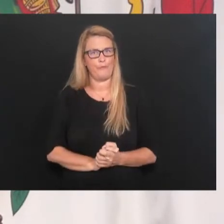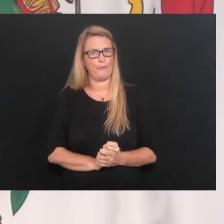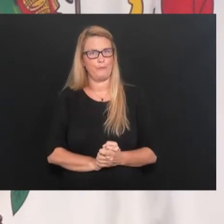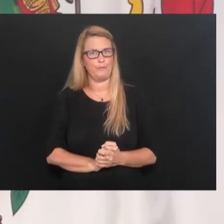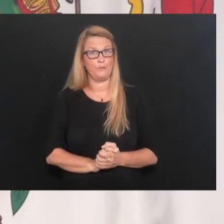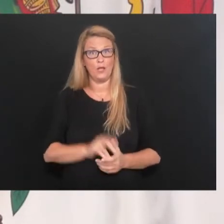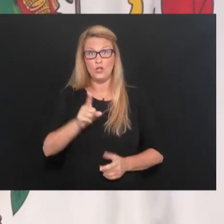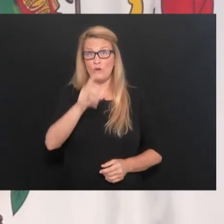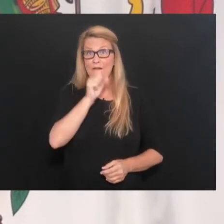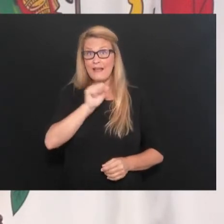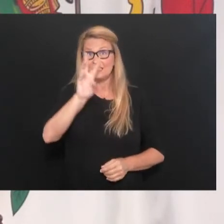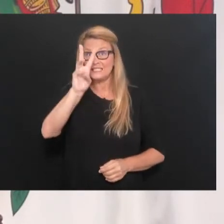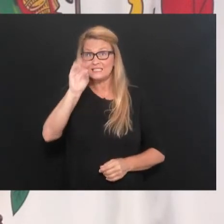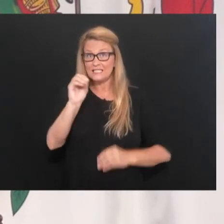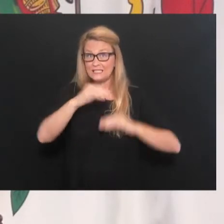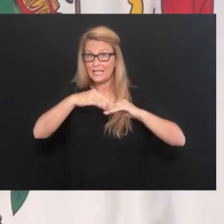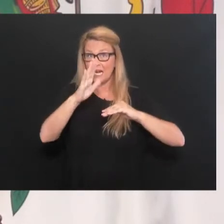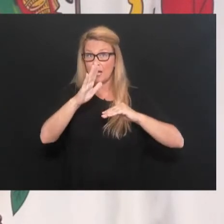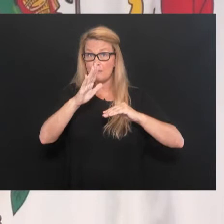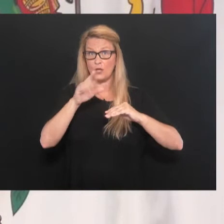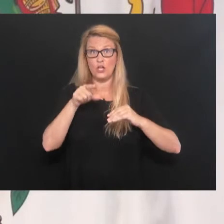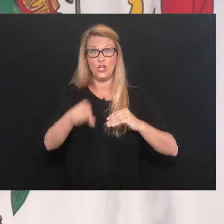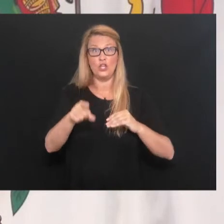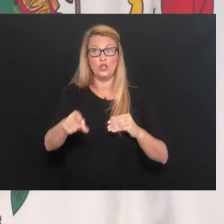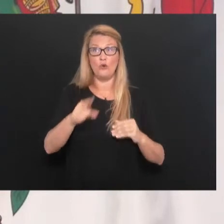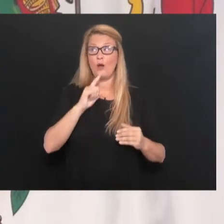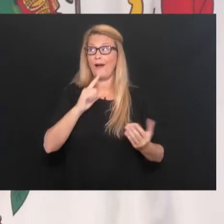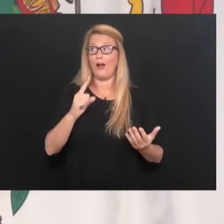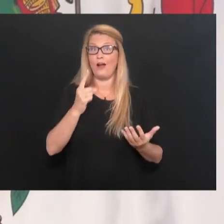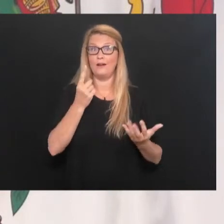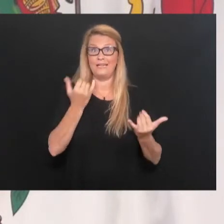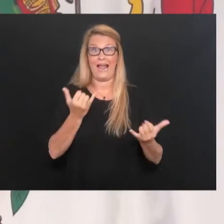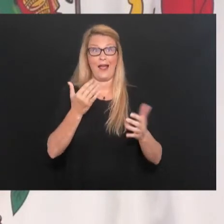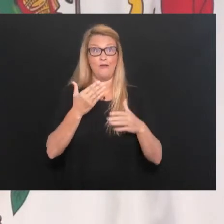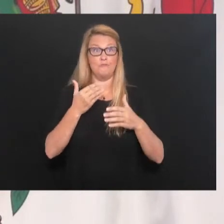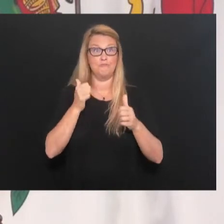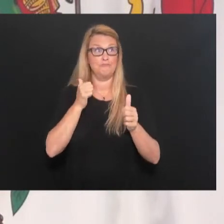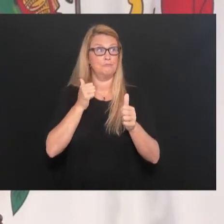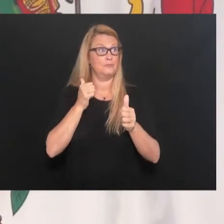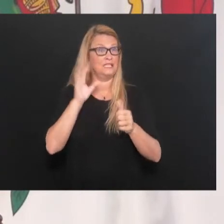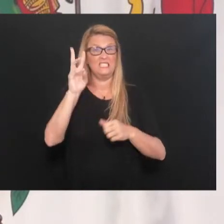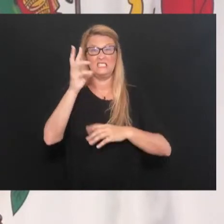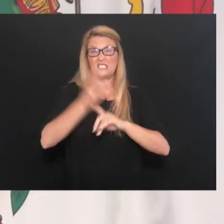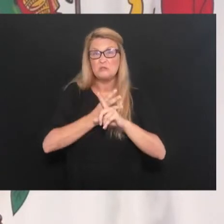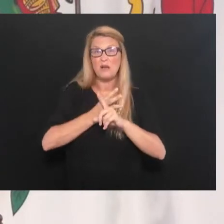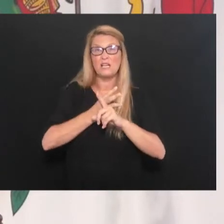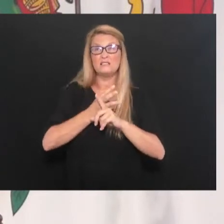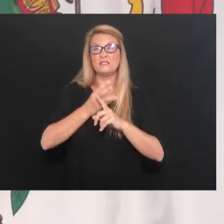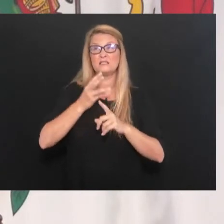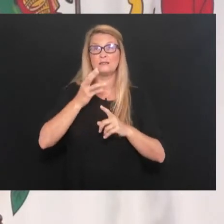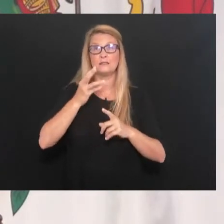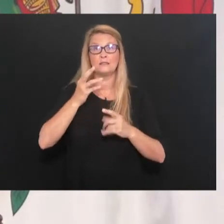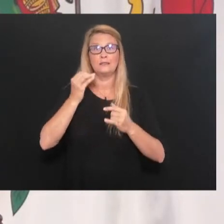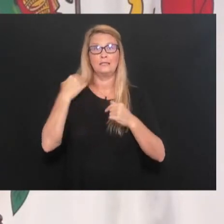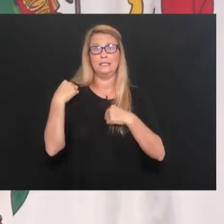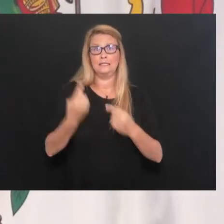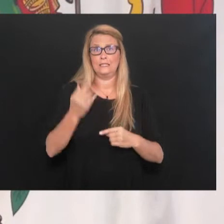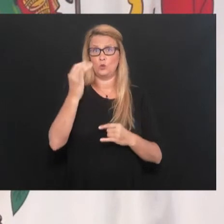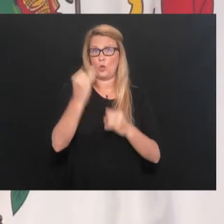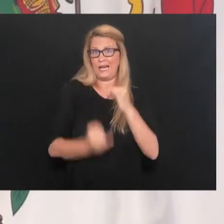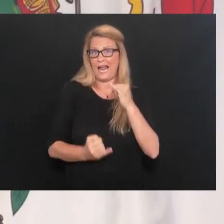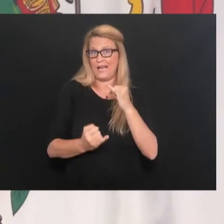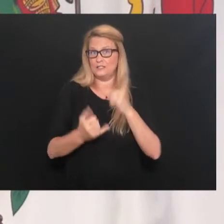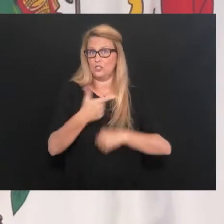you're 60 and older and you're out 6 months or you're out, you know, past that, you know, when you had your